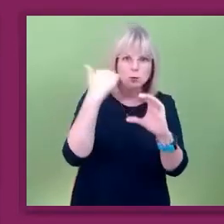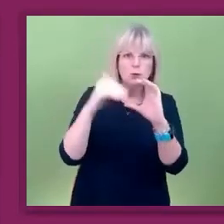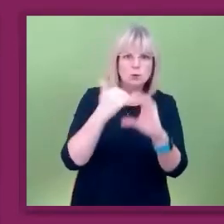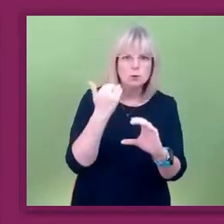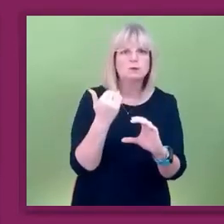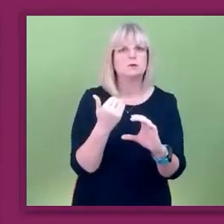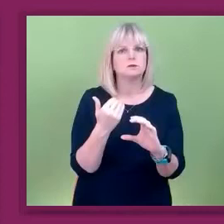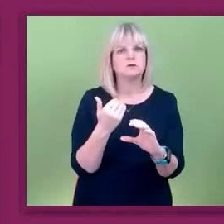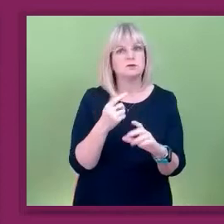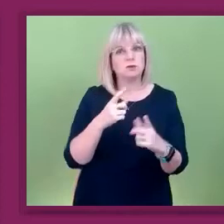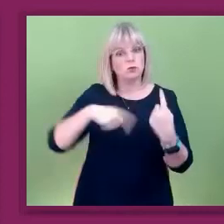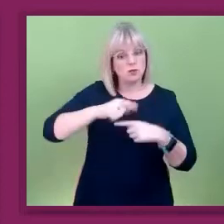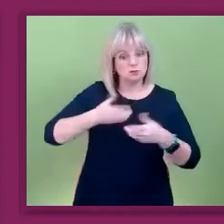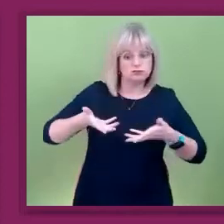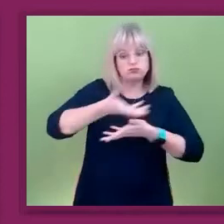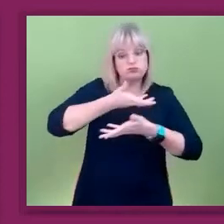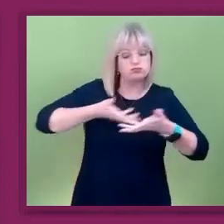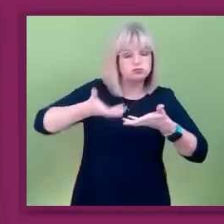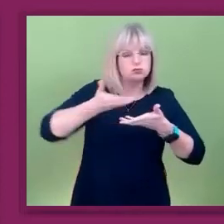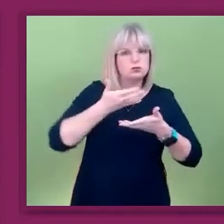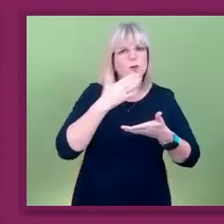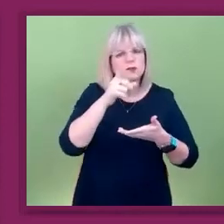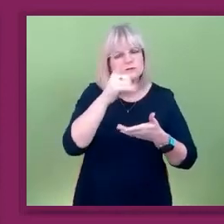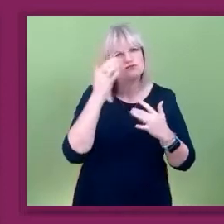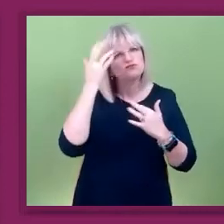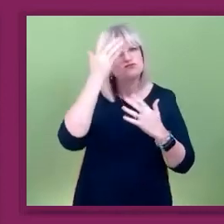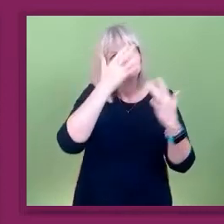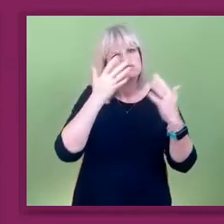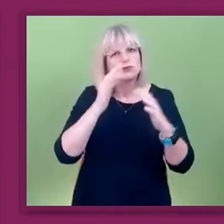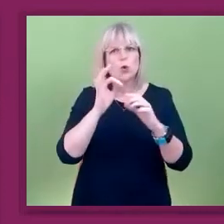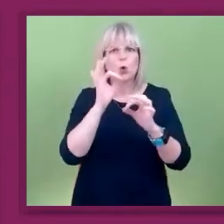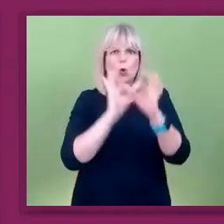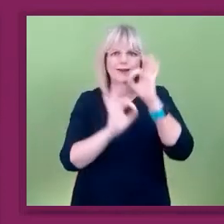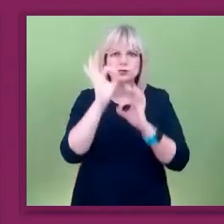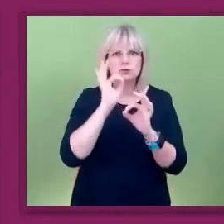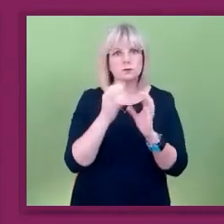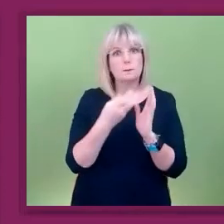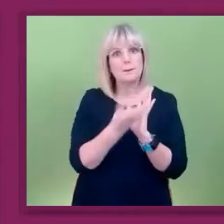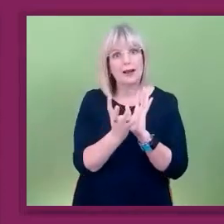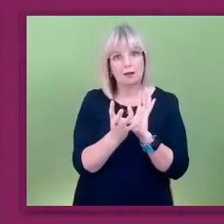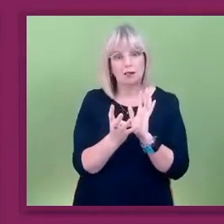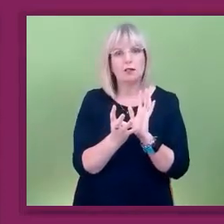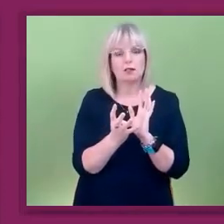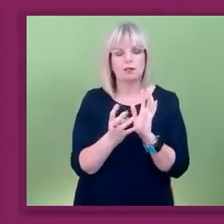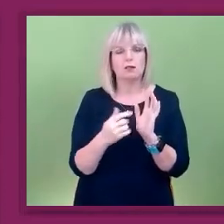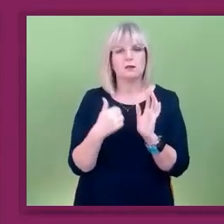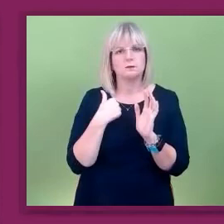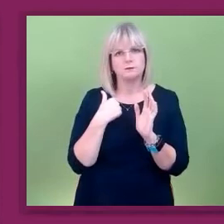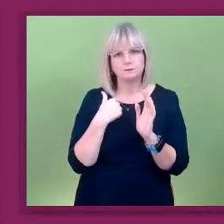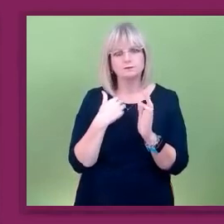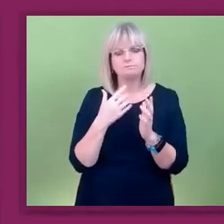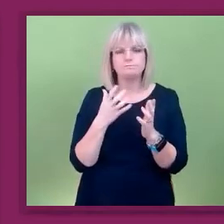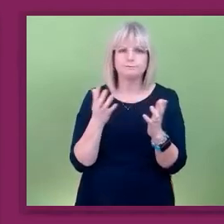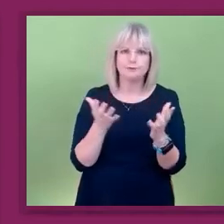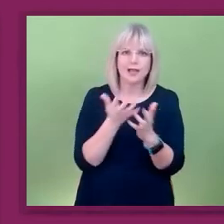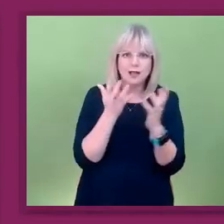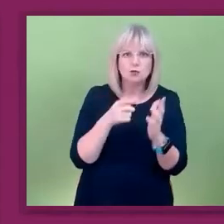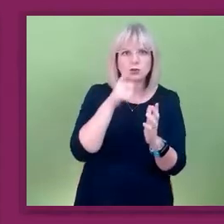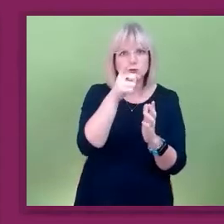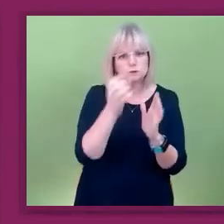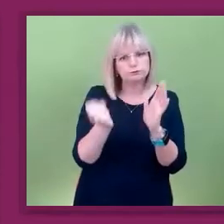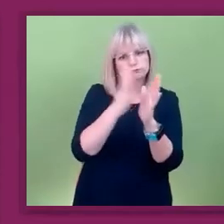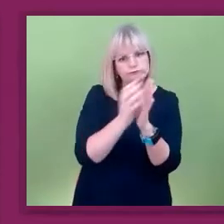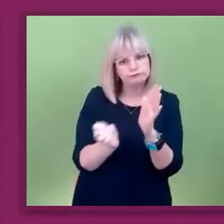of the questions that you might want to put to our panel. We encourage you to add your questions throughout